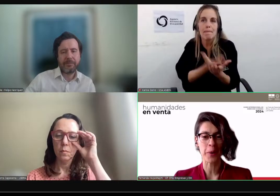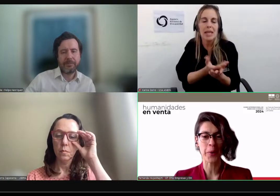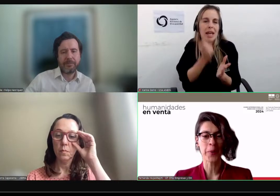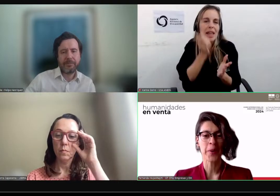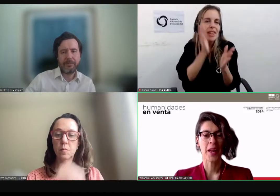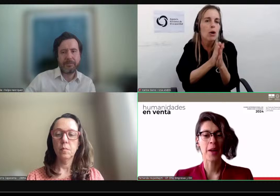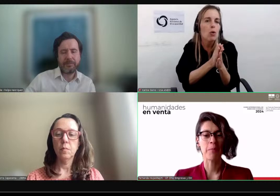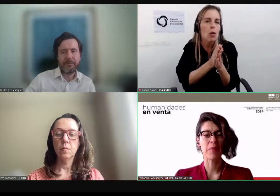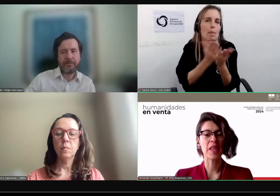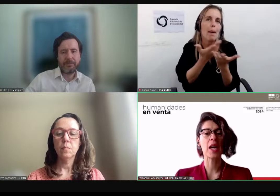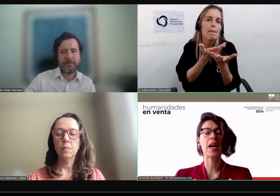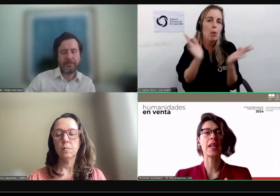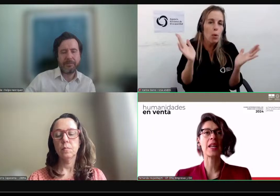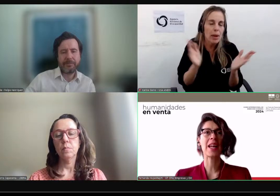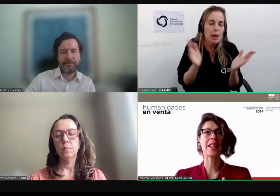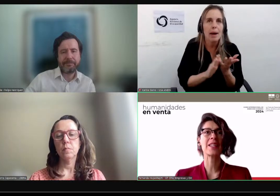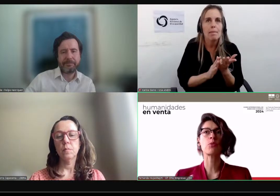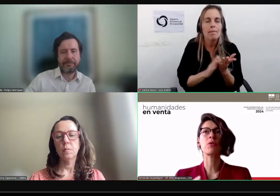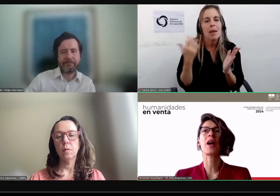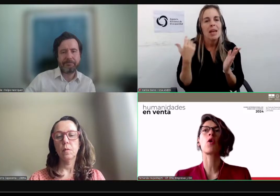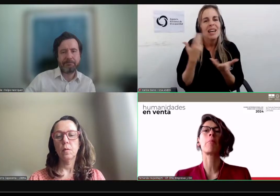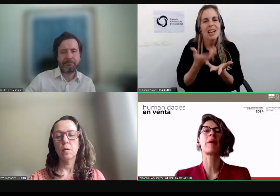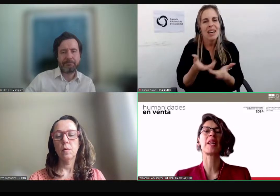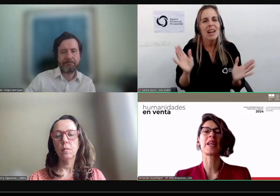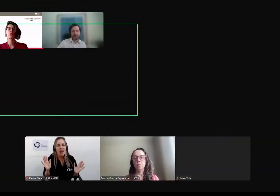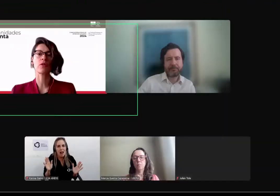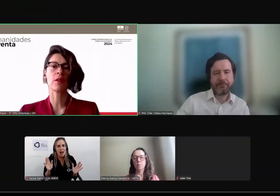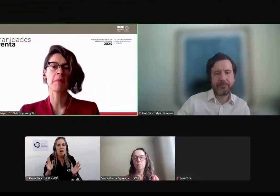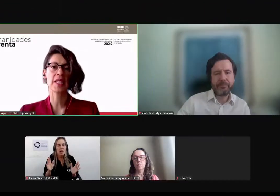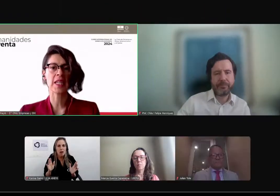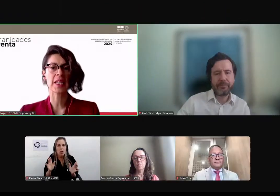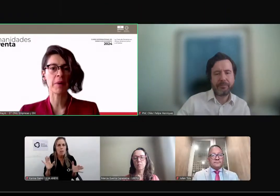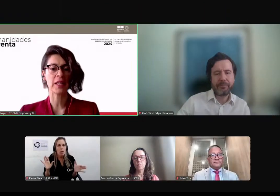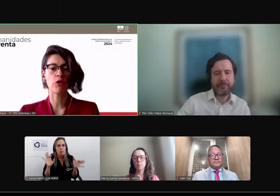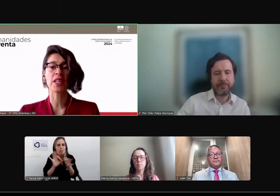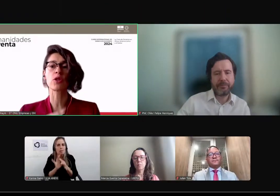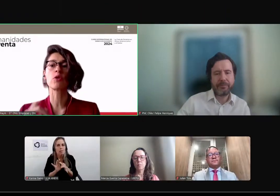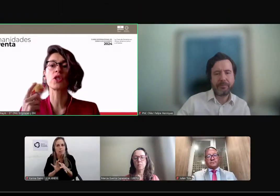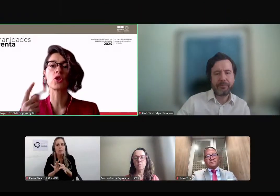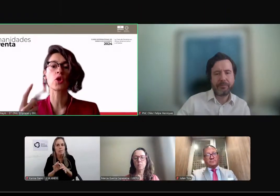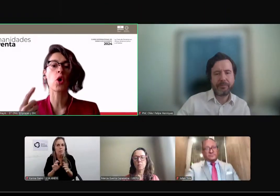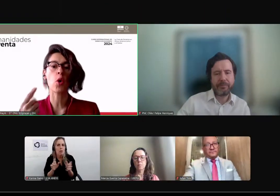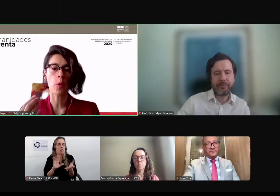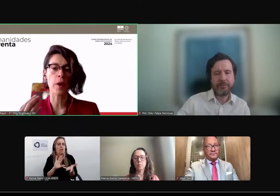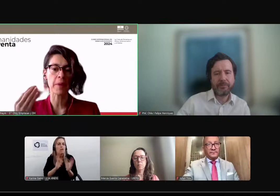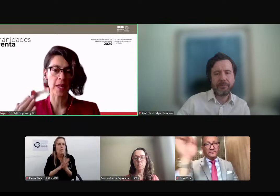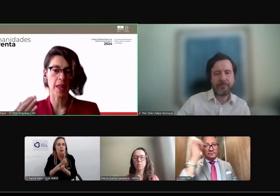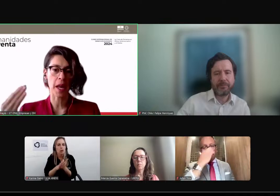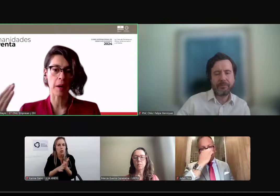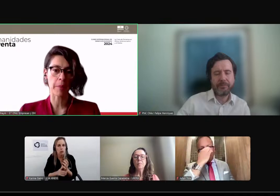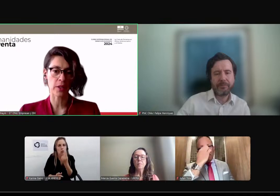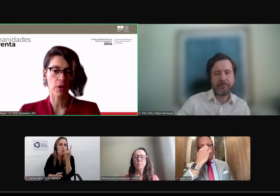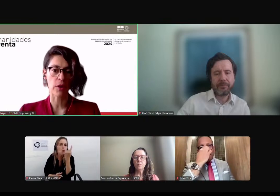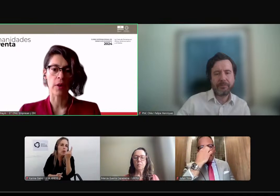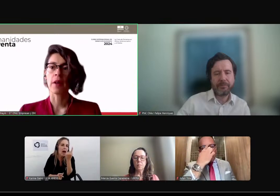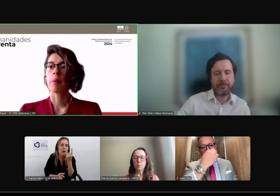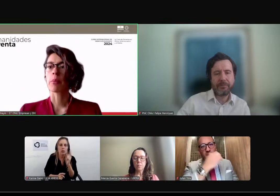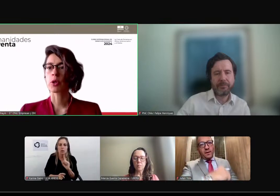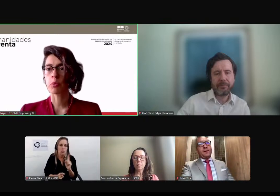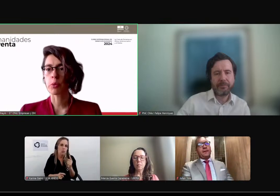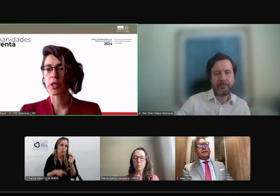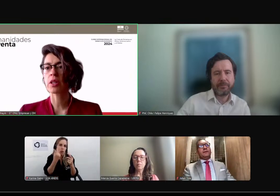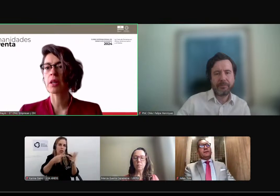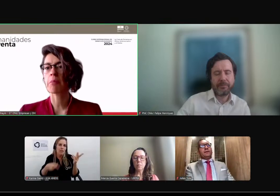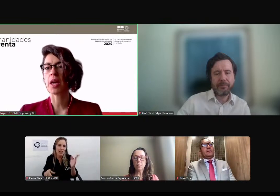cases, they want a public apology. And in general, it is a combination of reparation measures, not